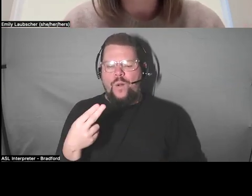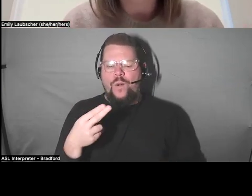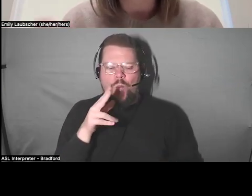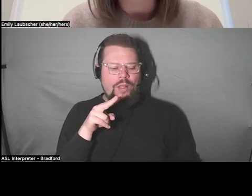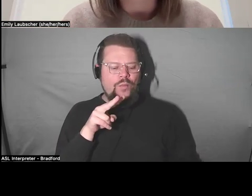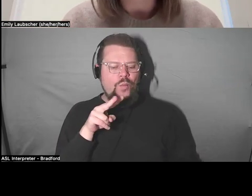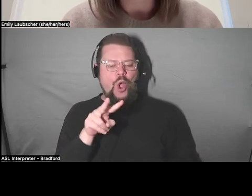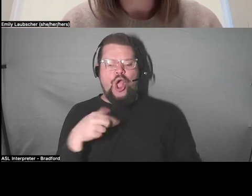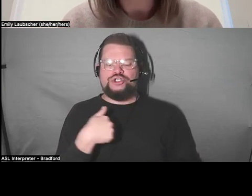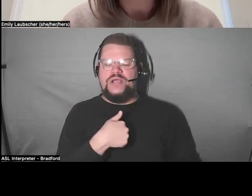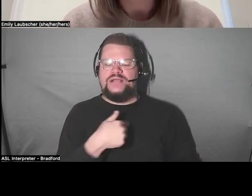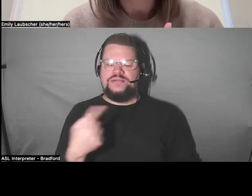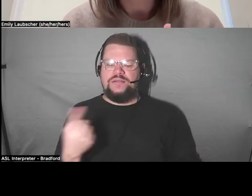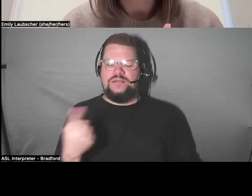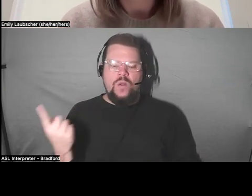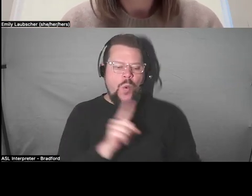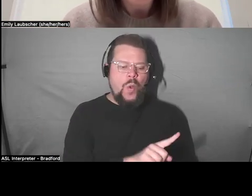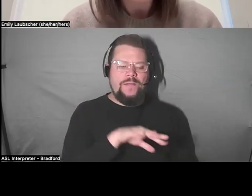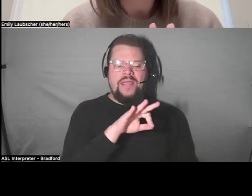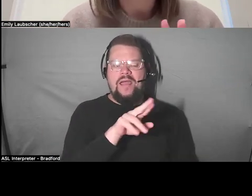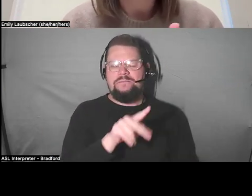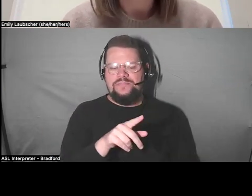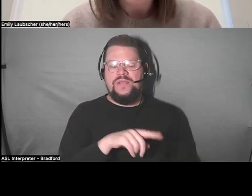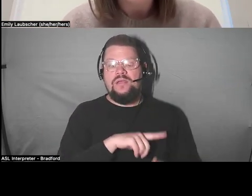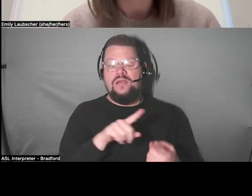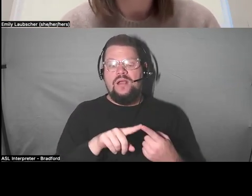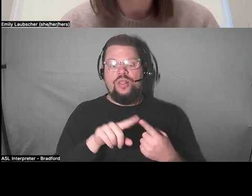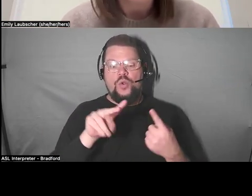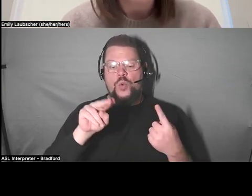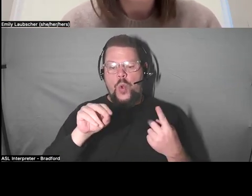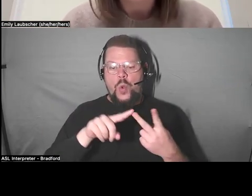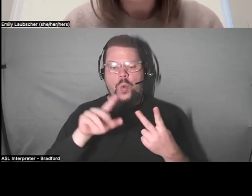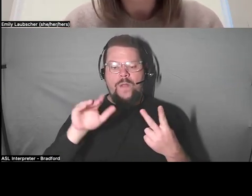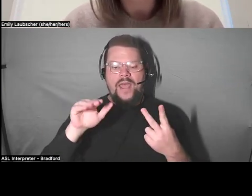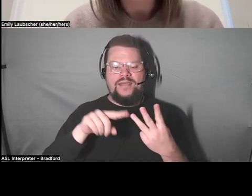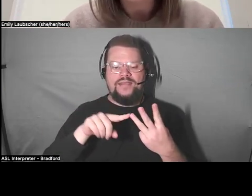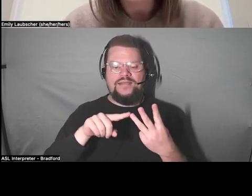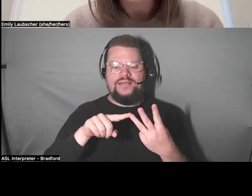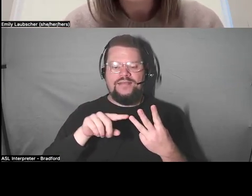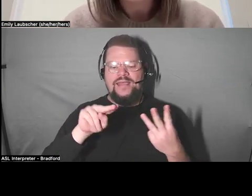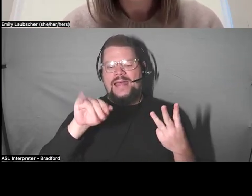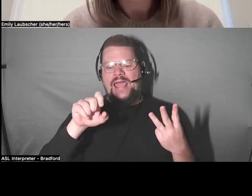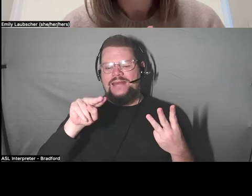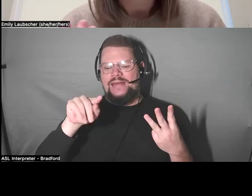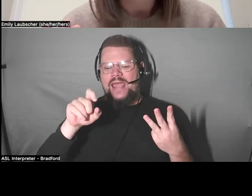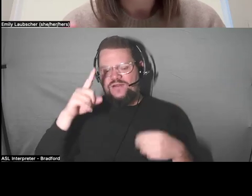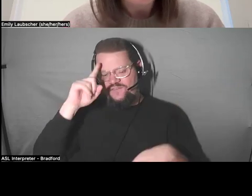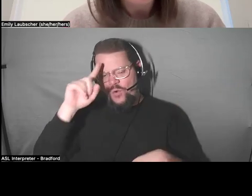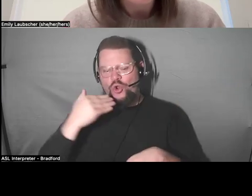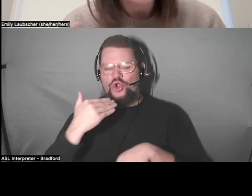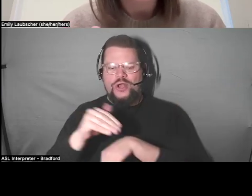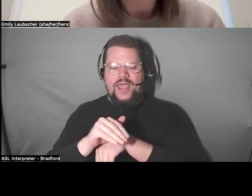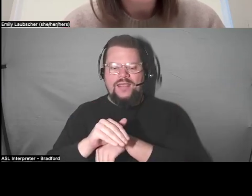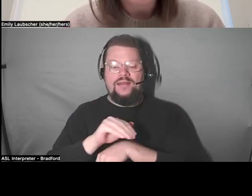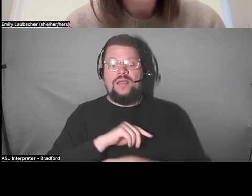us clean everything up. No, bye, and night night for good night. My nephew,